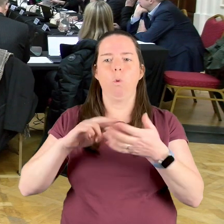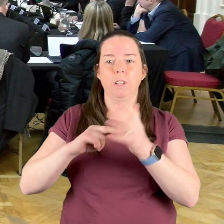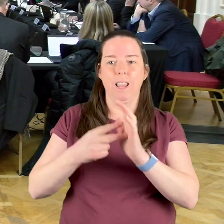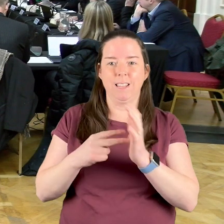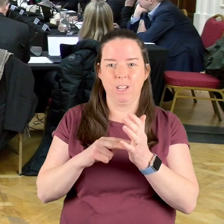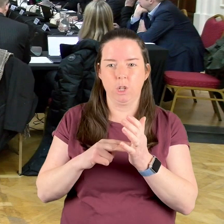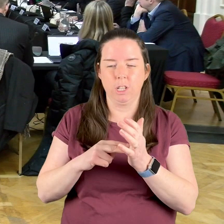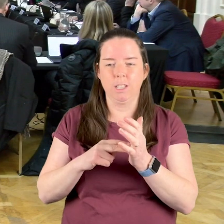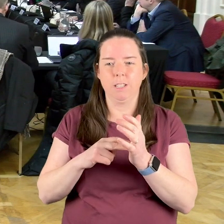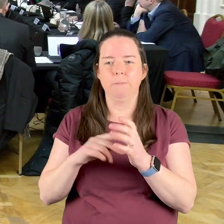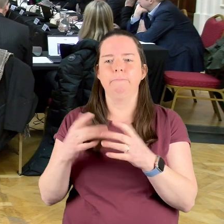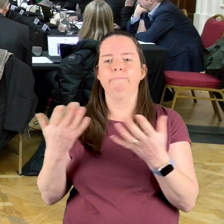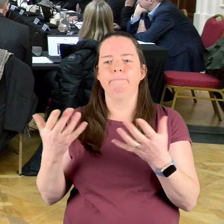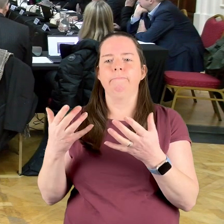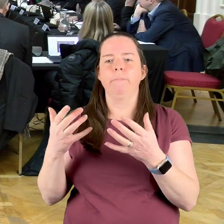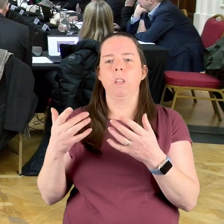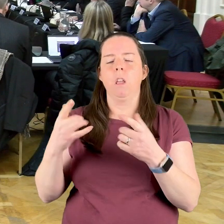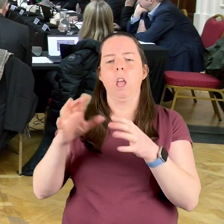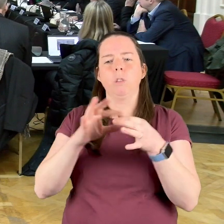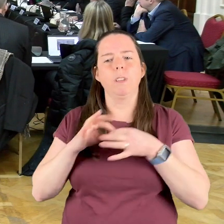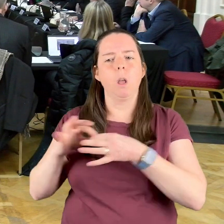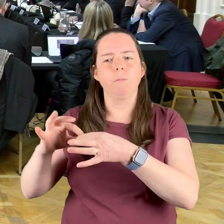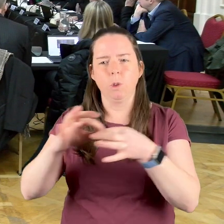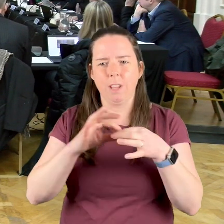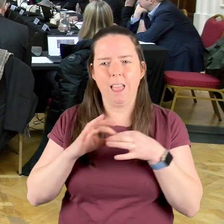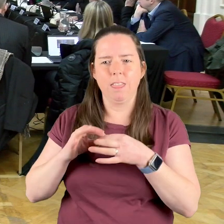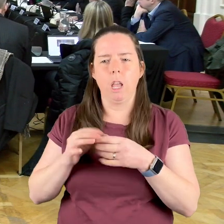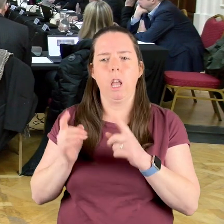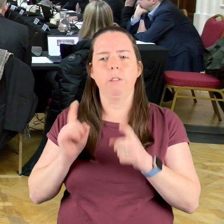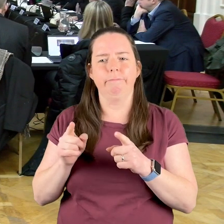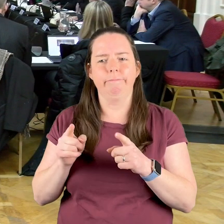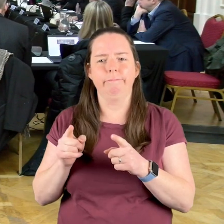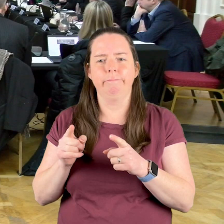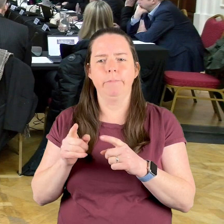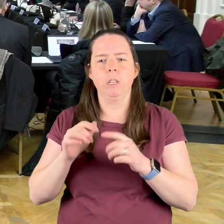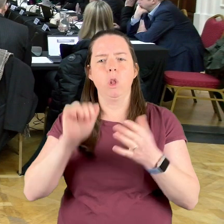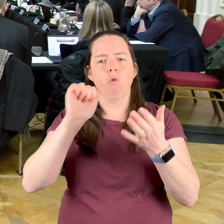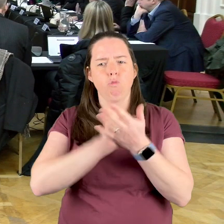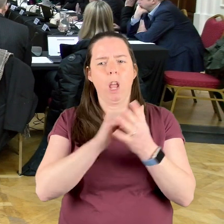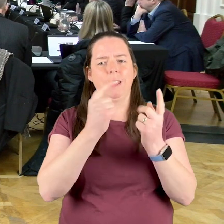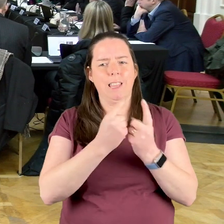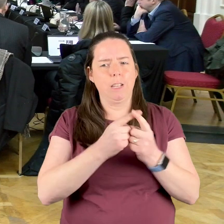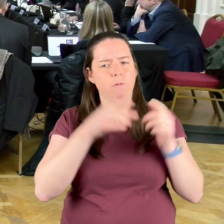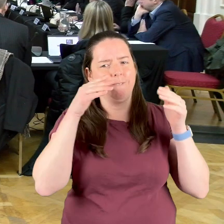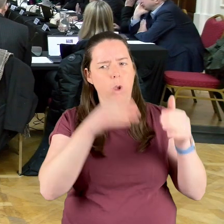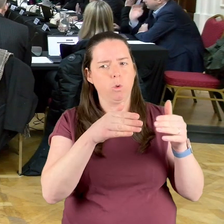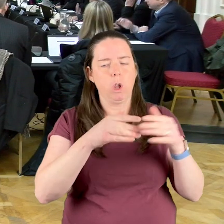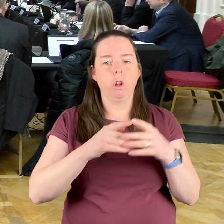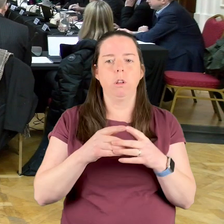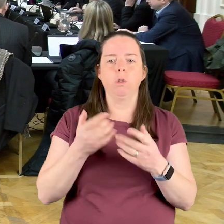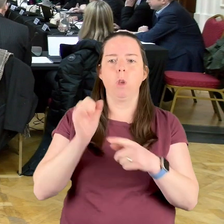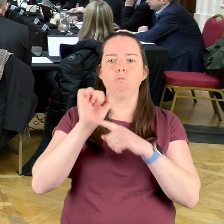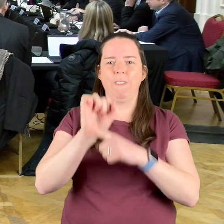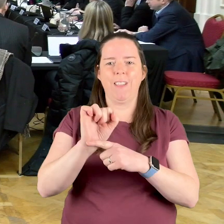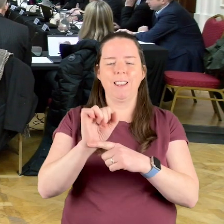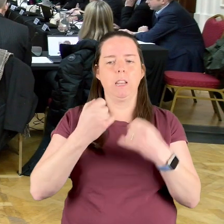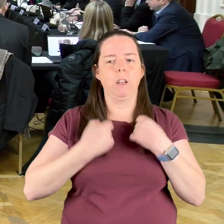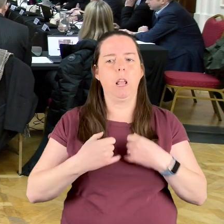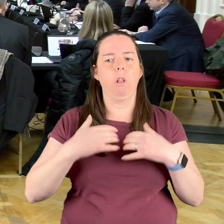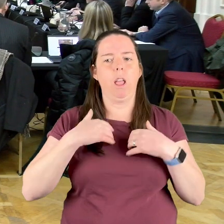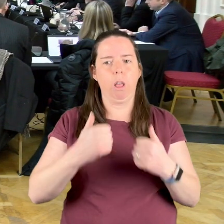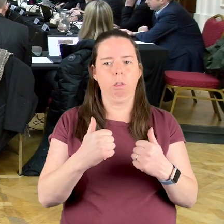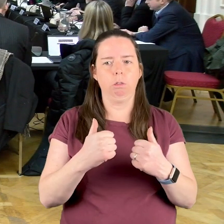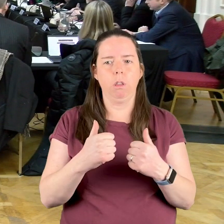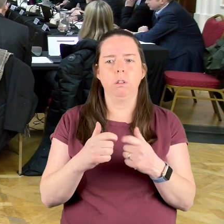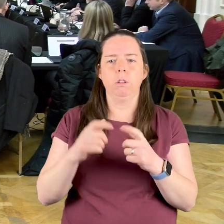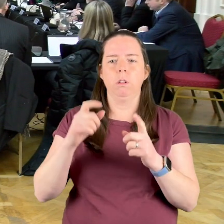is, as we come together at scale, are these the right things that we focus on? So preventing ill health, Dagmar,